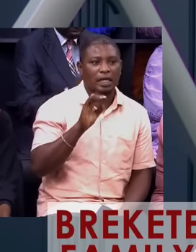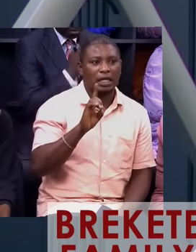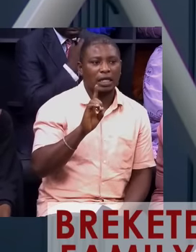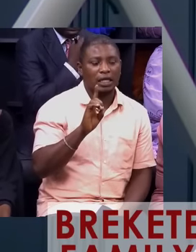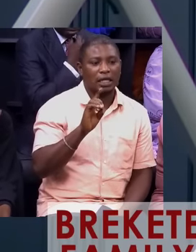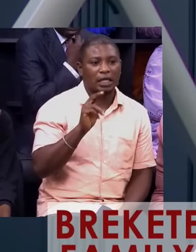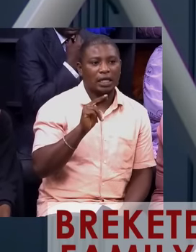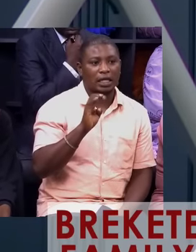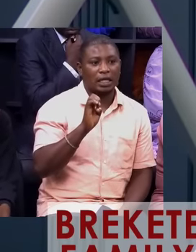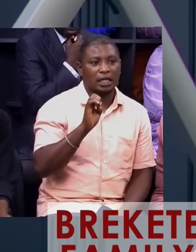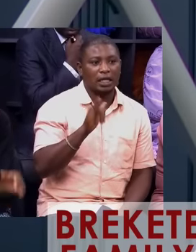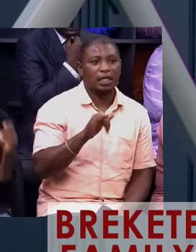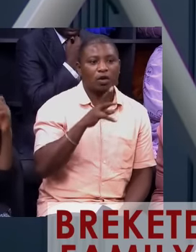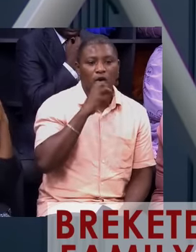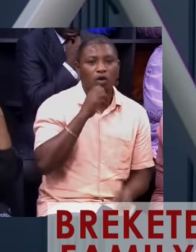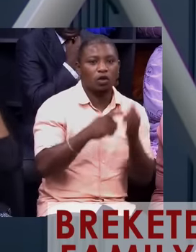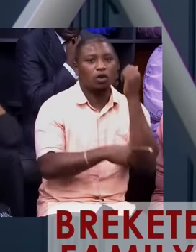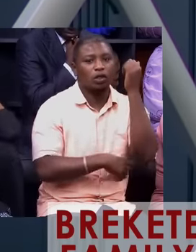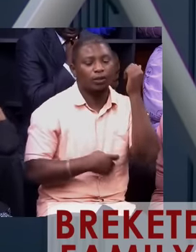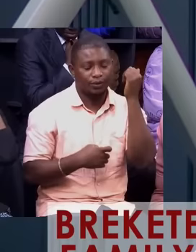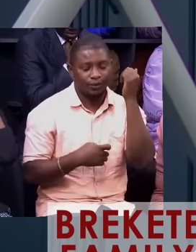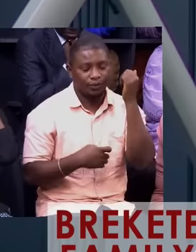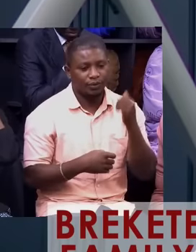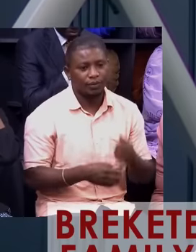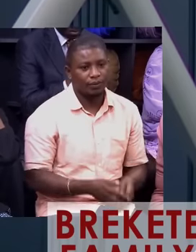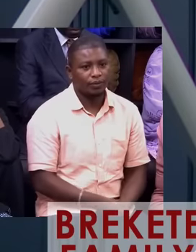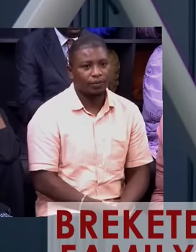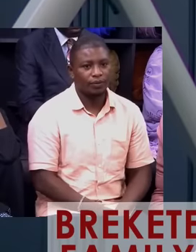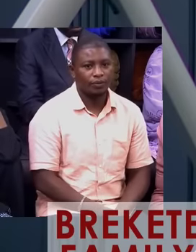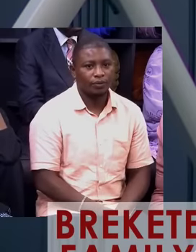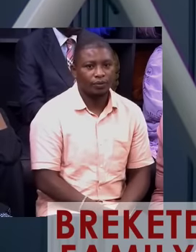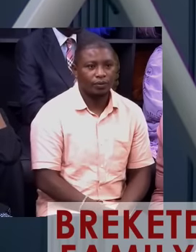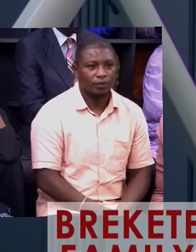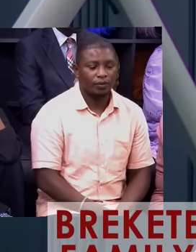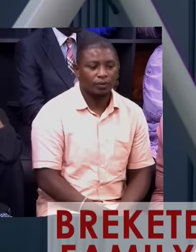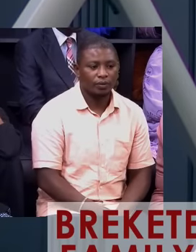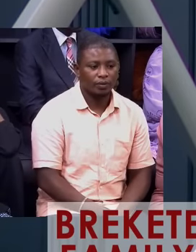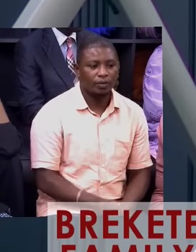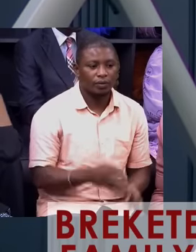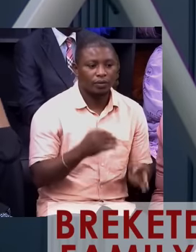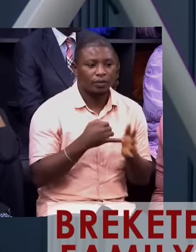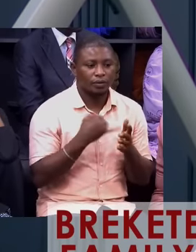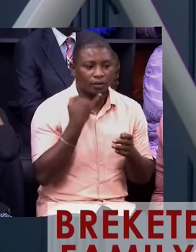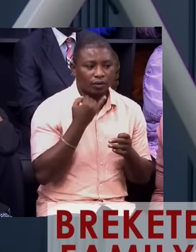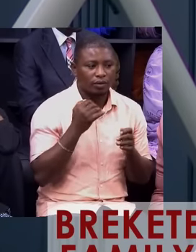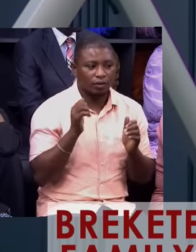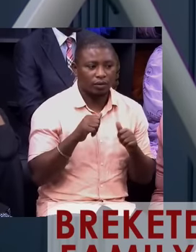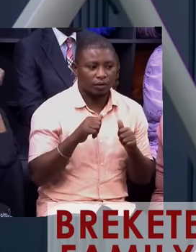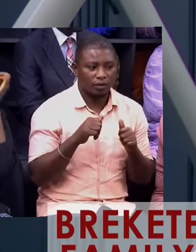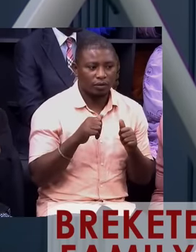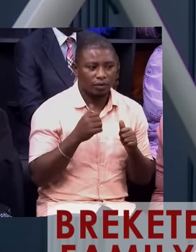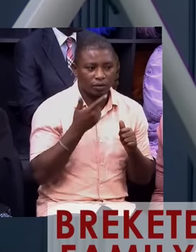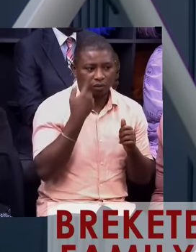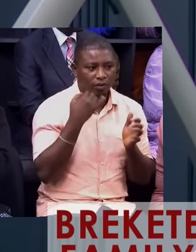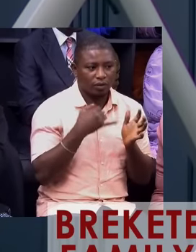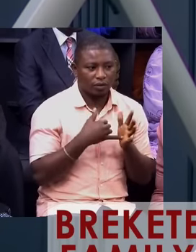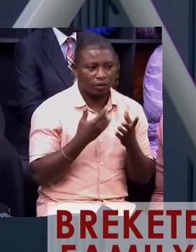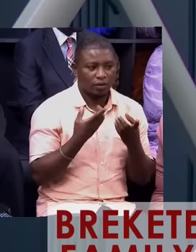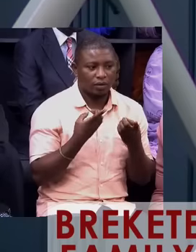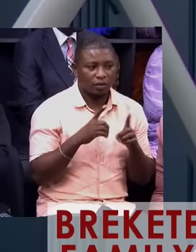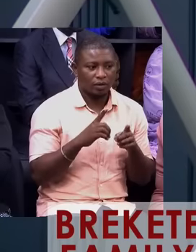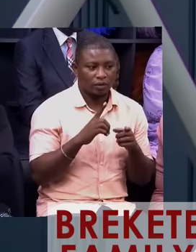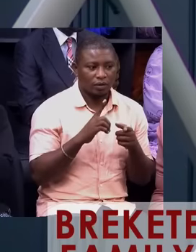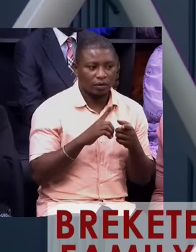was I they hear you hello yeah please is it possible I speak with her because she happens to be my